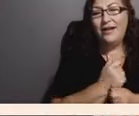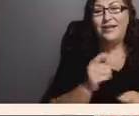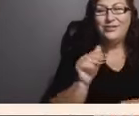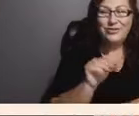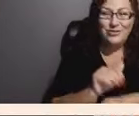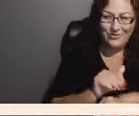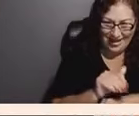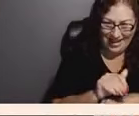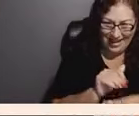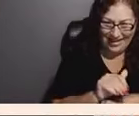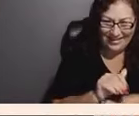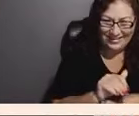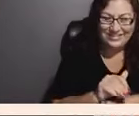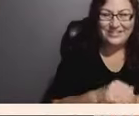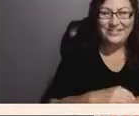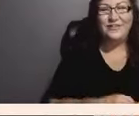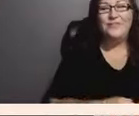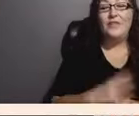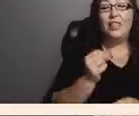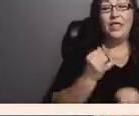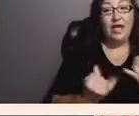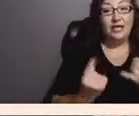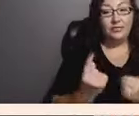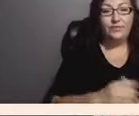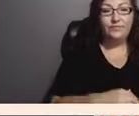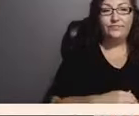tonight?" And last one,